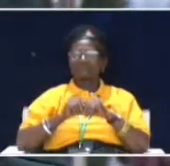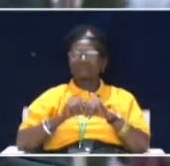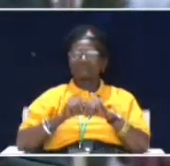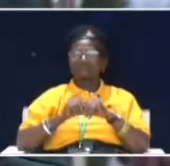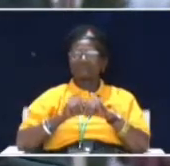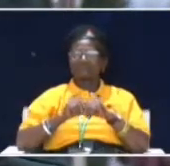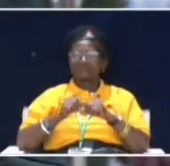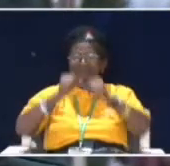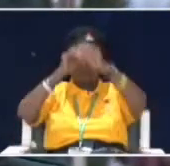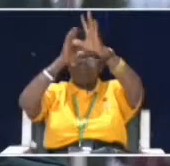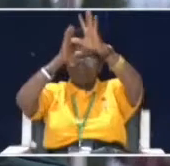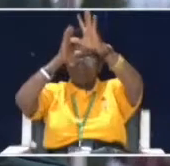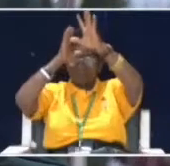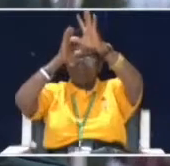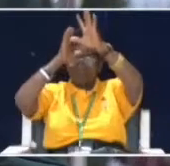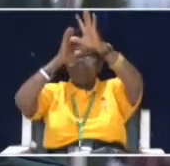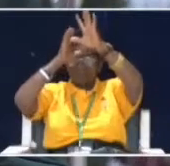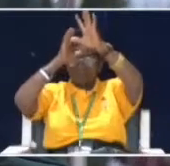Father. Bàbá.